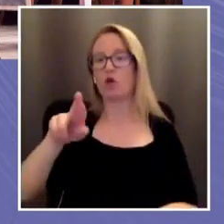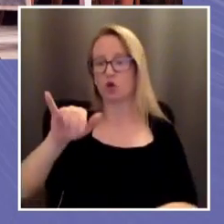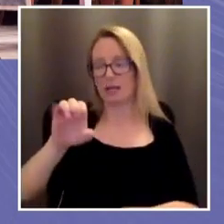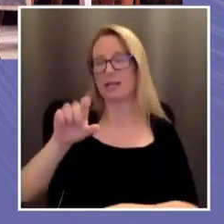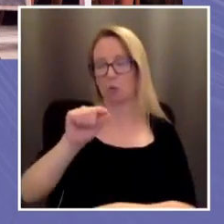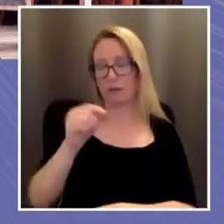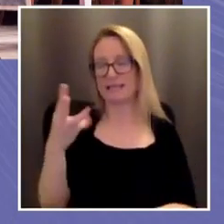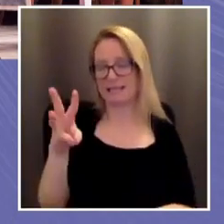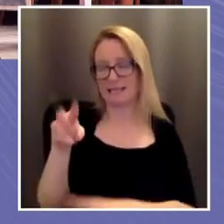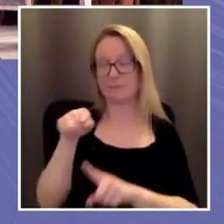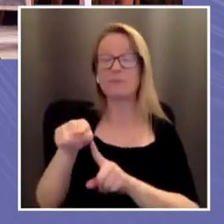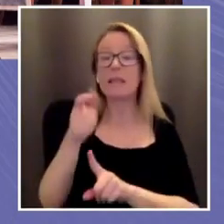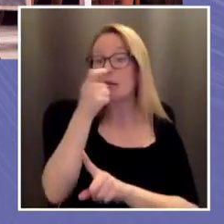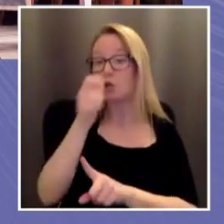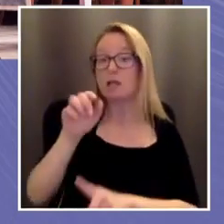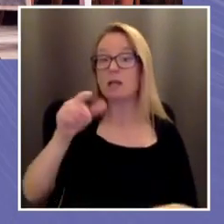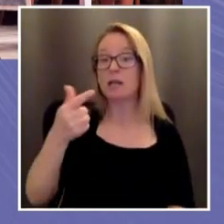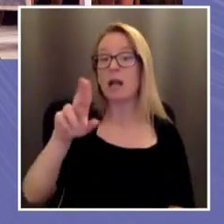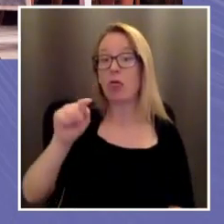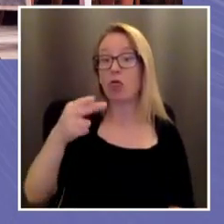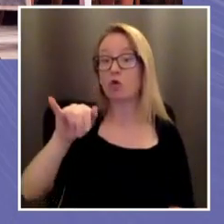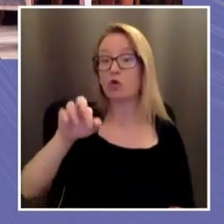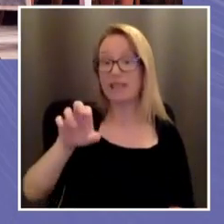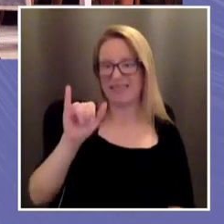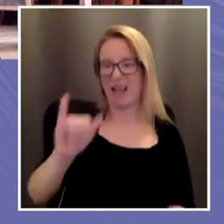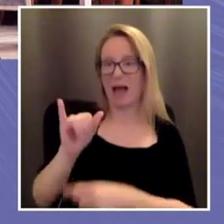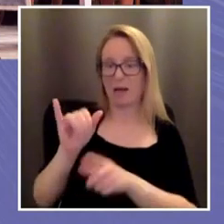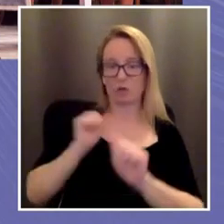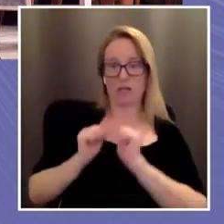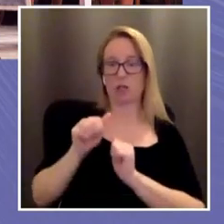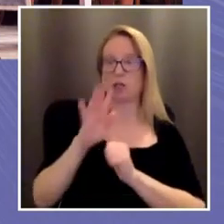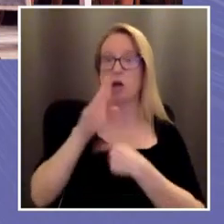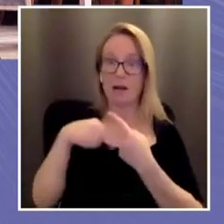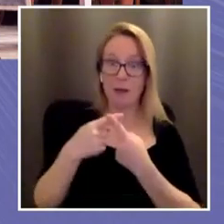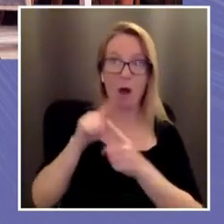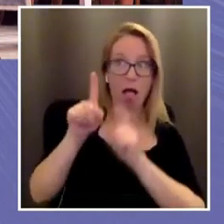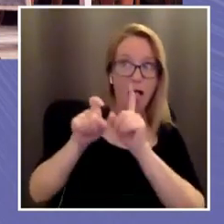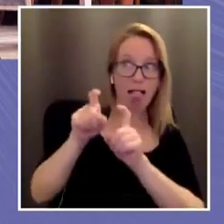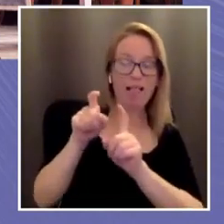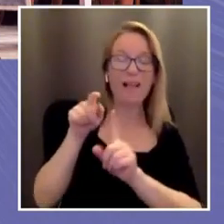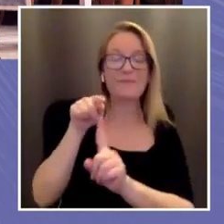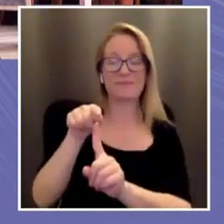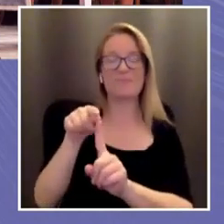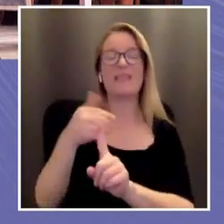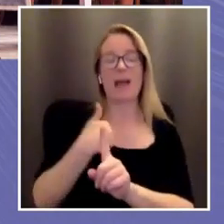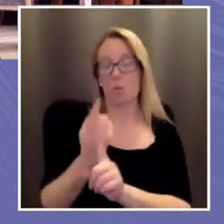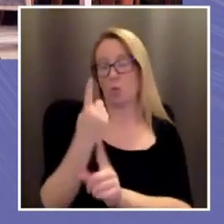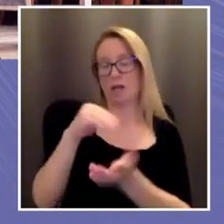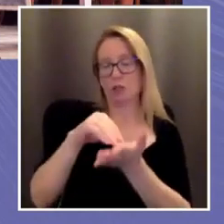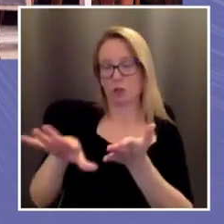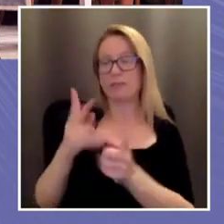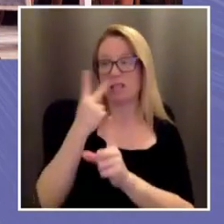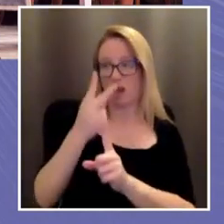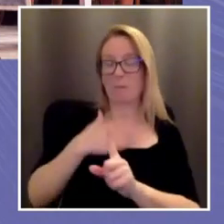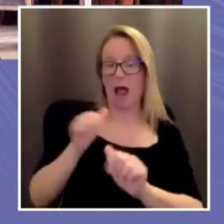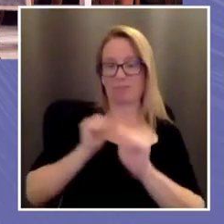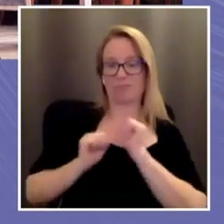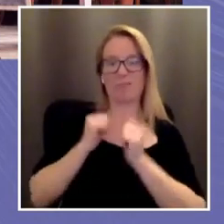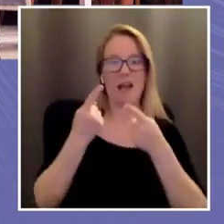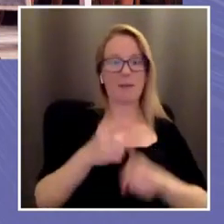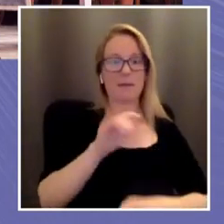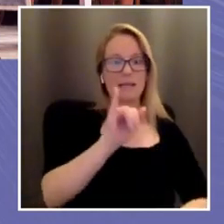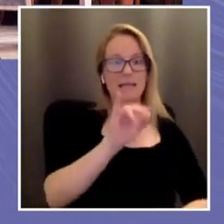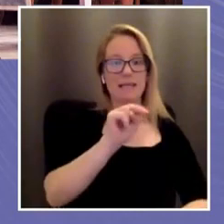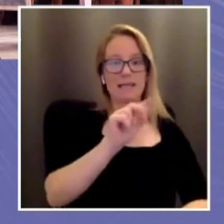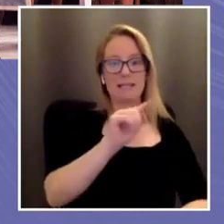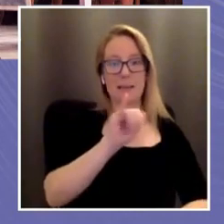interesting thing about the Guthrie production, you talk about asking questions. I had a student who saw my production at the Intimon. She